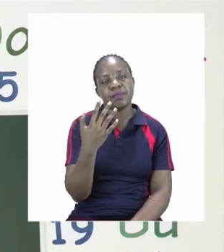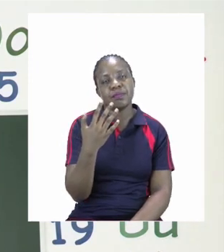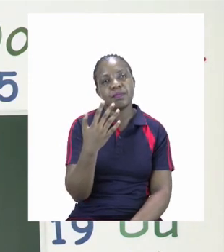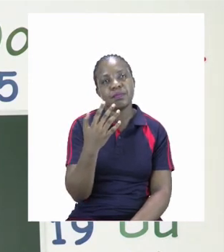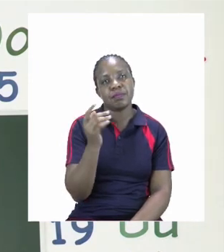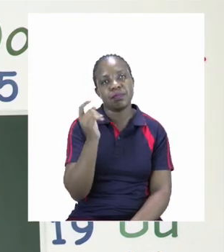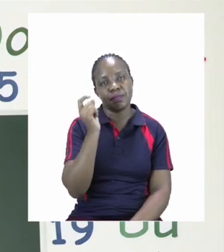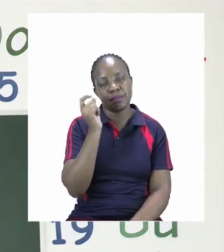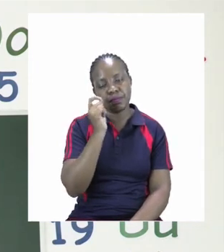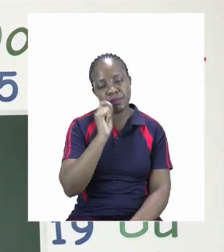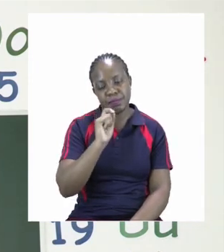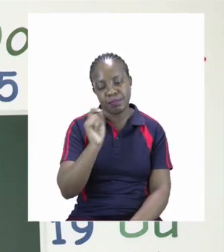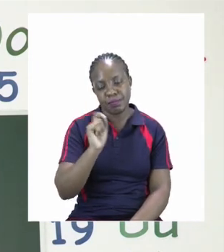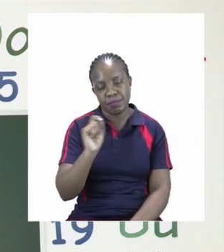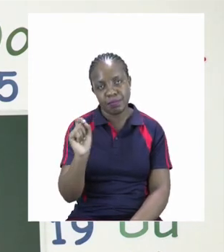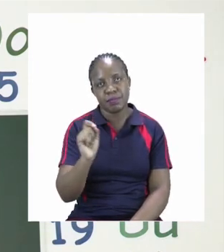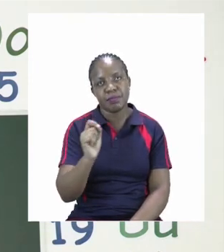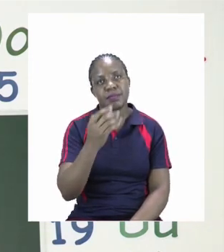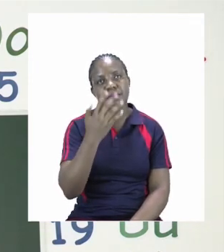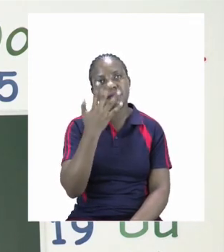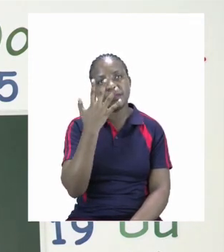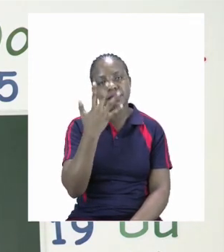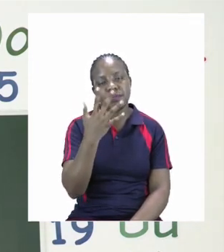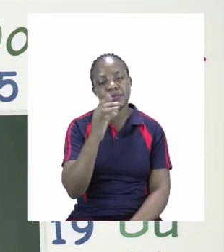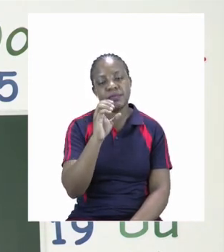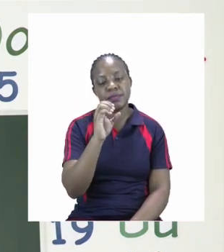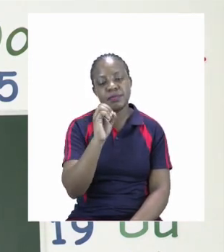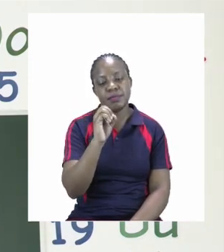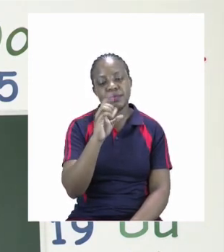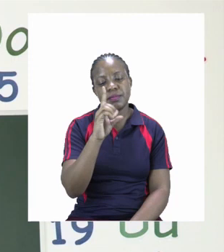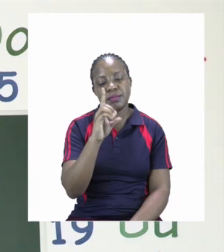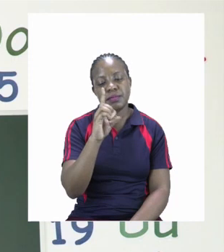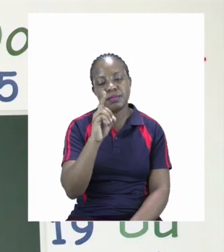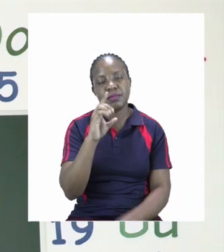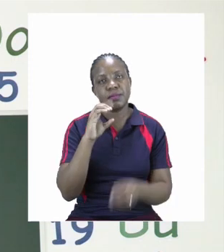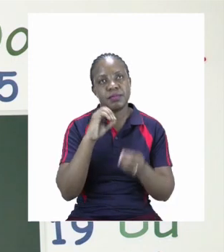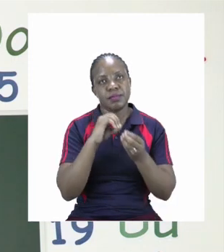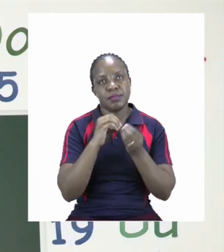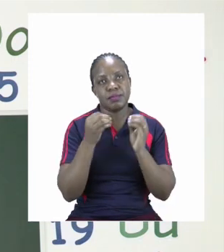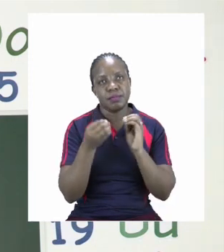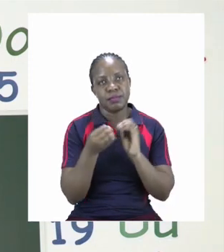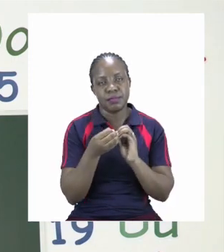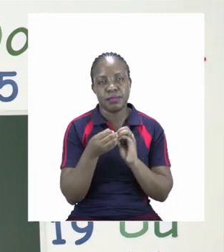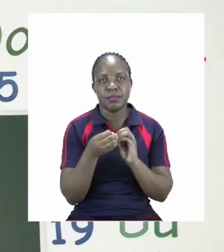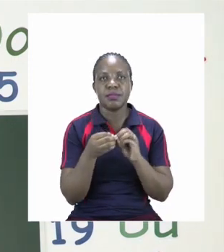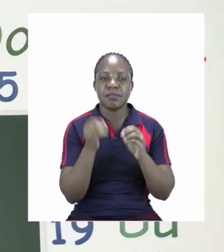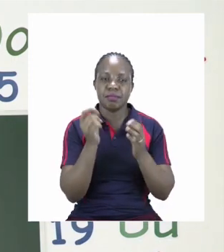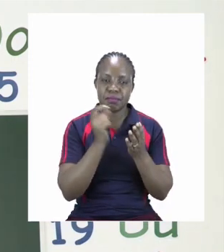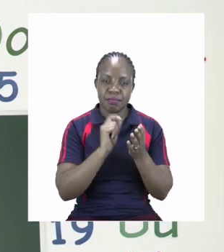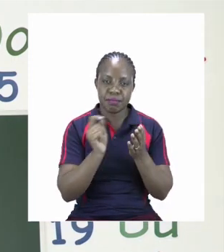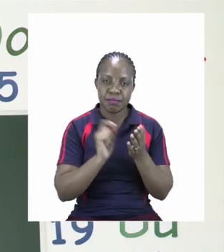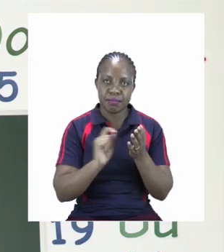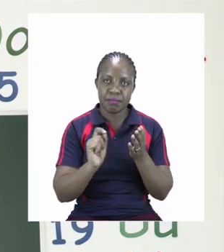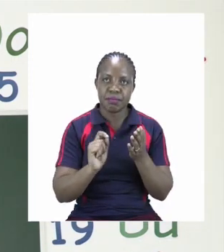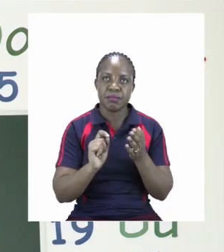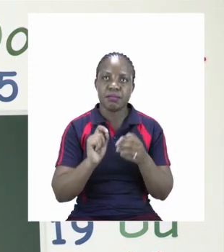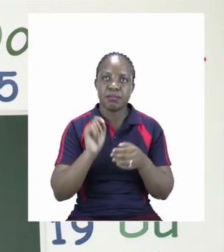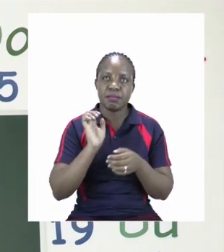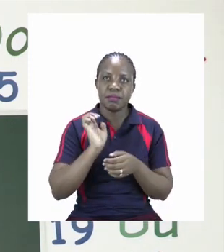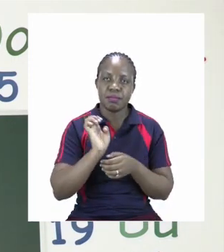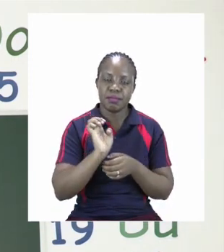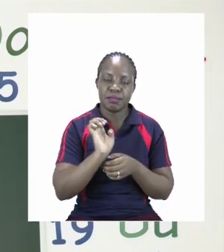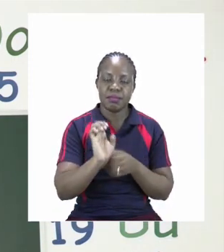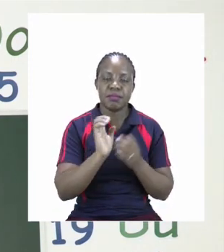number is 5. Let us write 5 in our booklets. Very good,